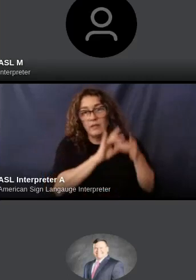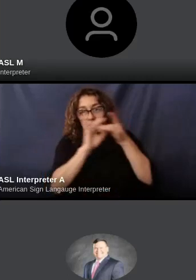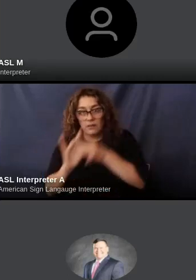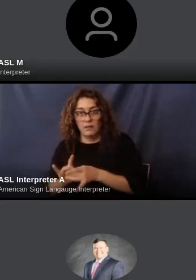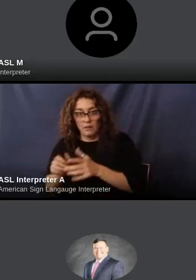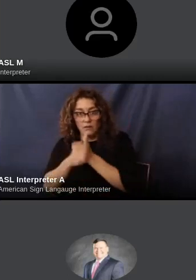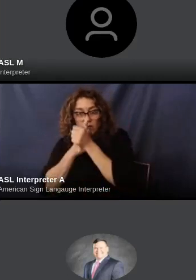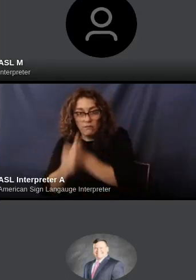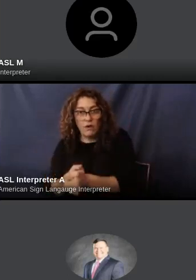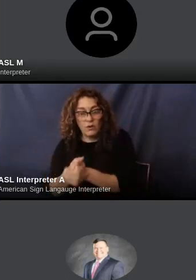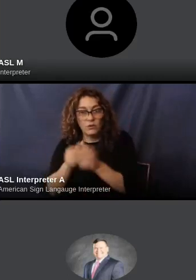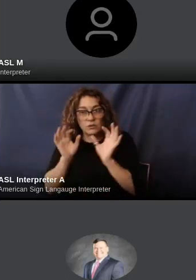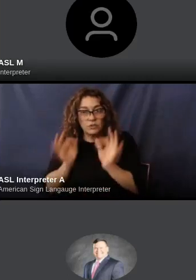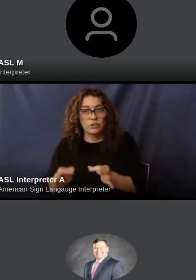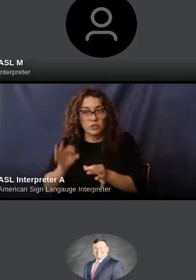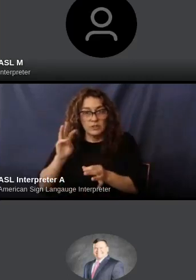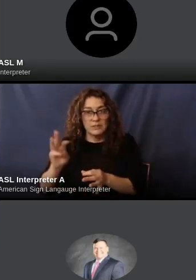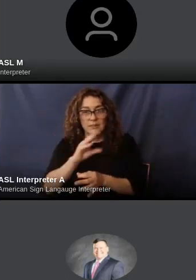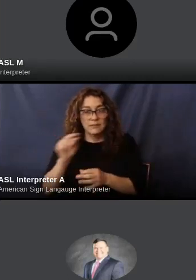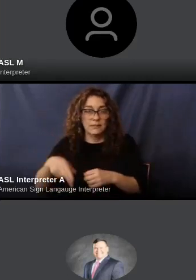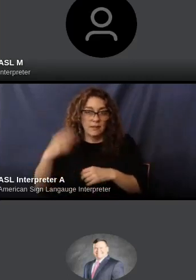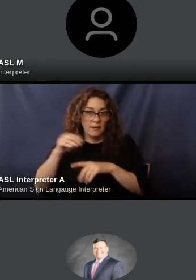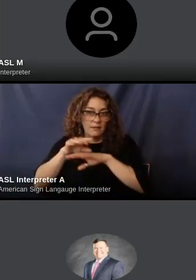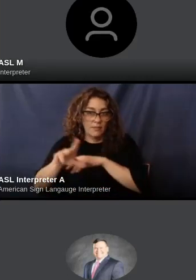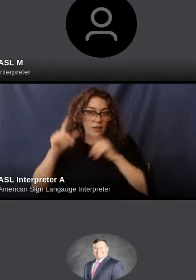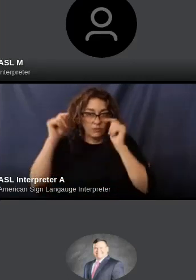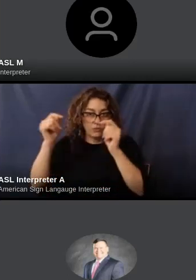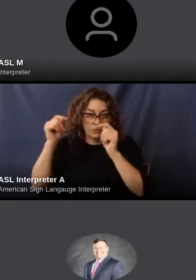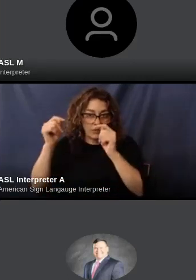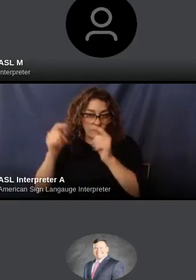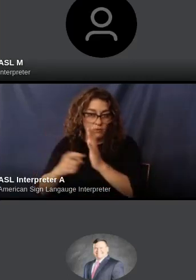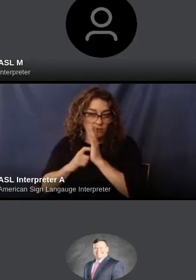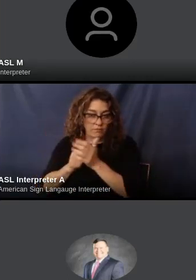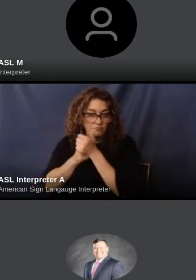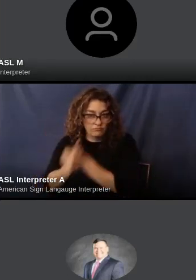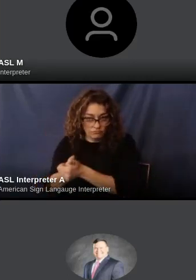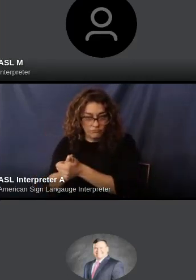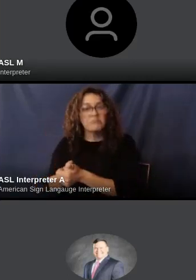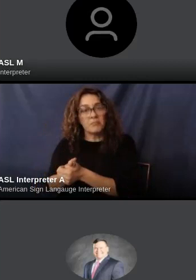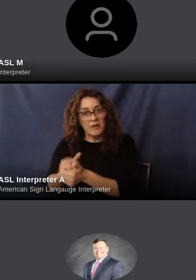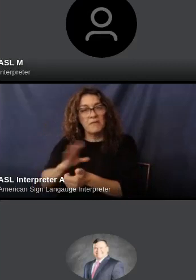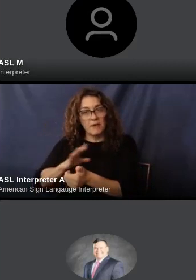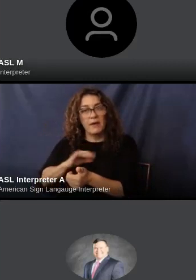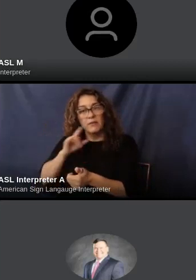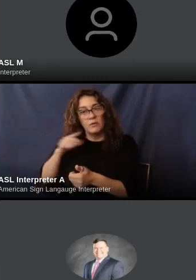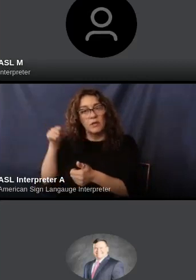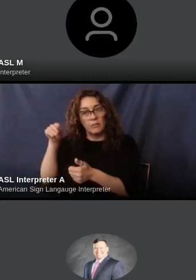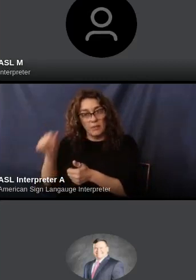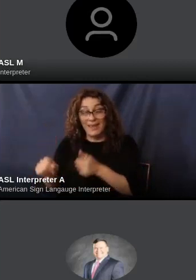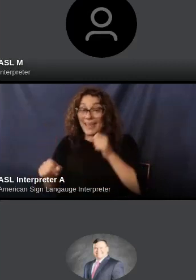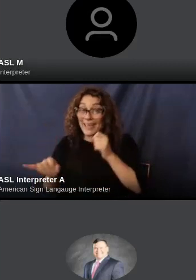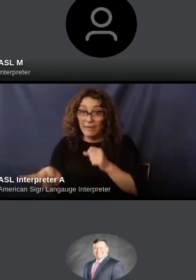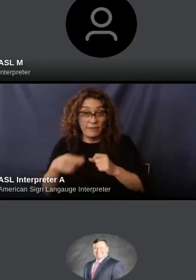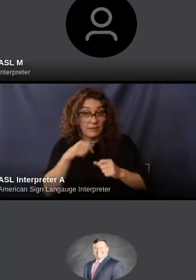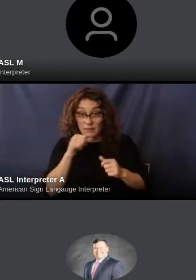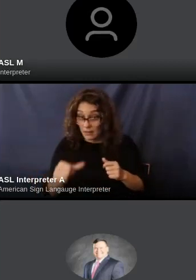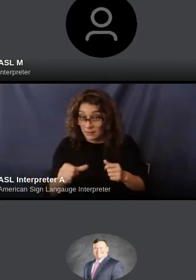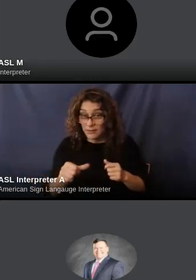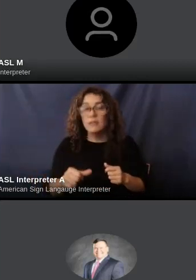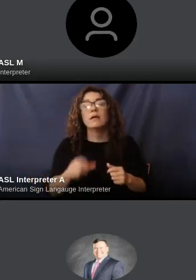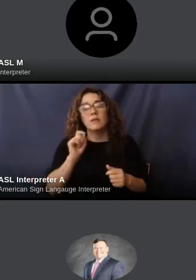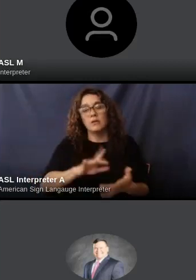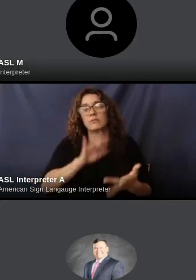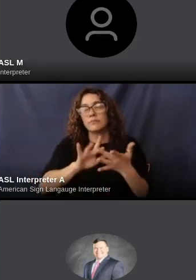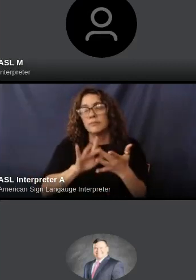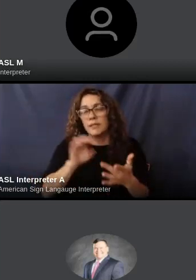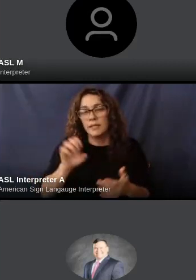criteria that are involved with high impact tutoring. And again, if there's some maybe gaps in knowledge, consult your ESC on that, consult the high